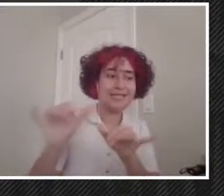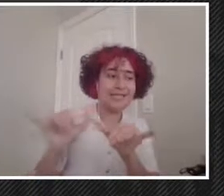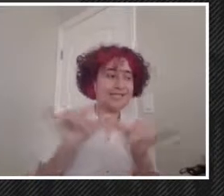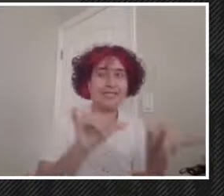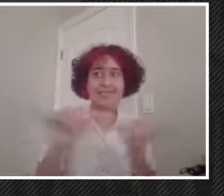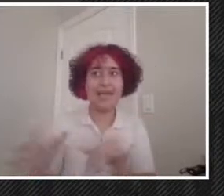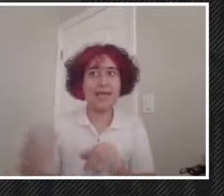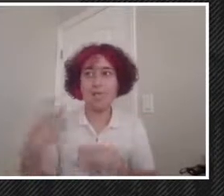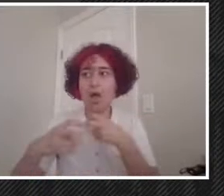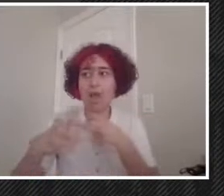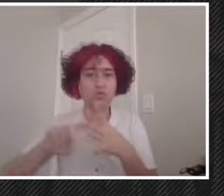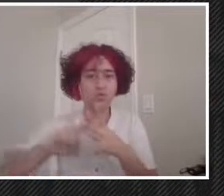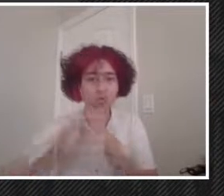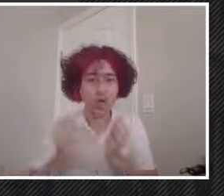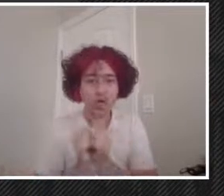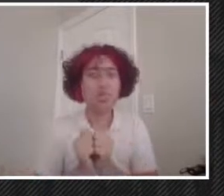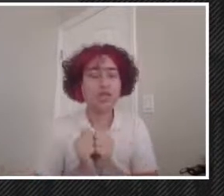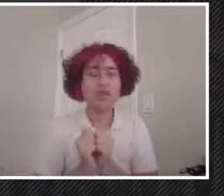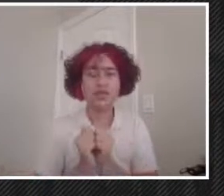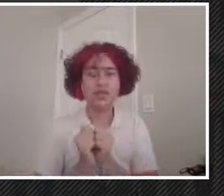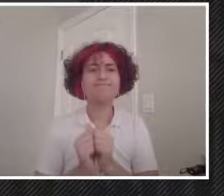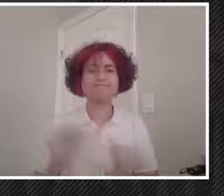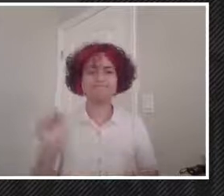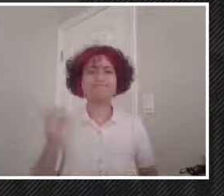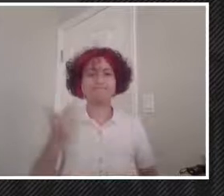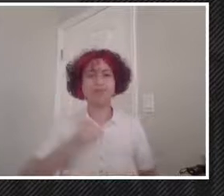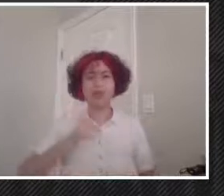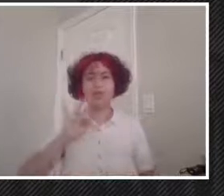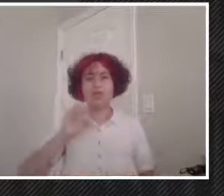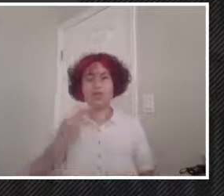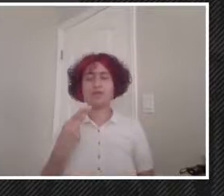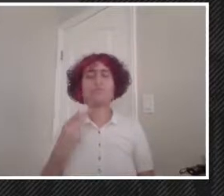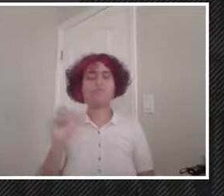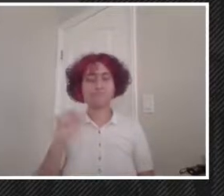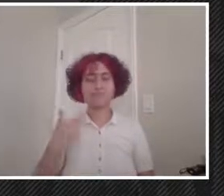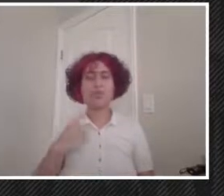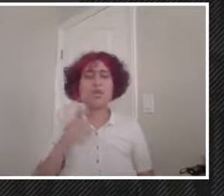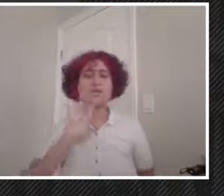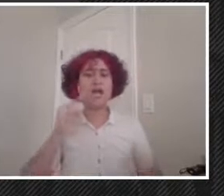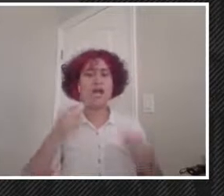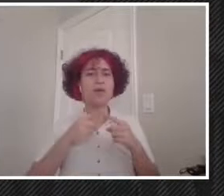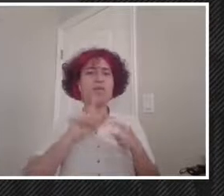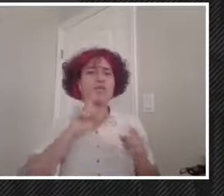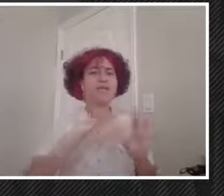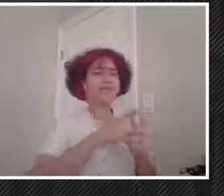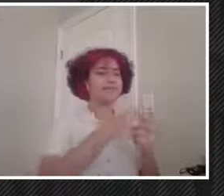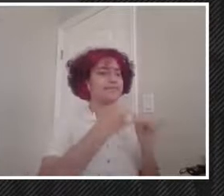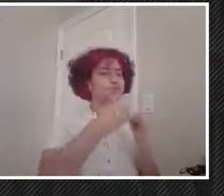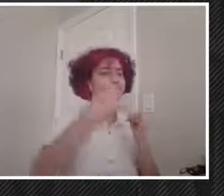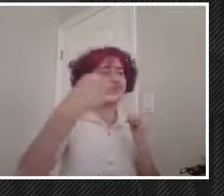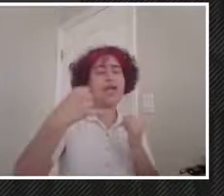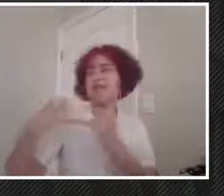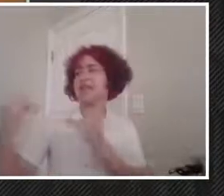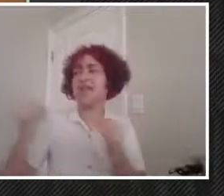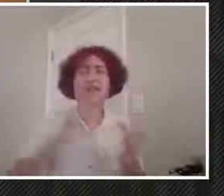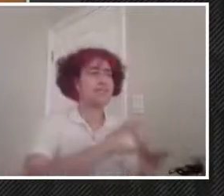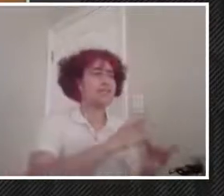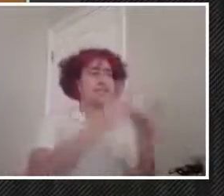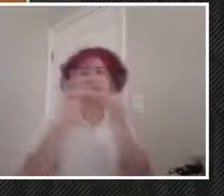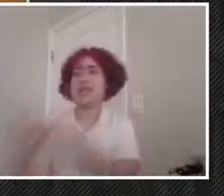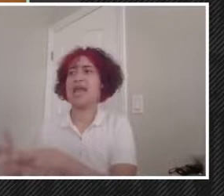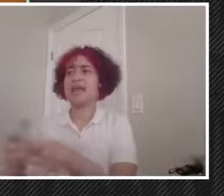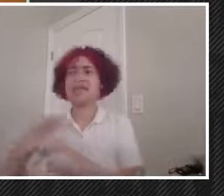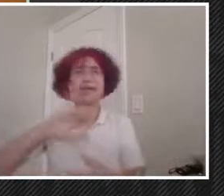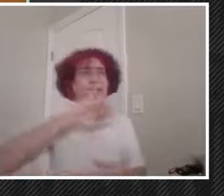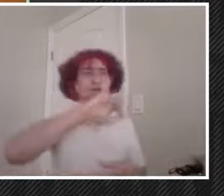And I think it's, you know, we talk about those drawing those direct lines from slavery to Jim Crow to mass incarceration to